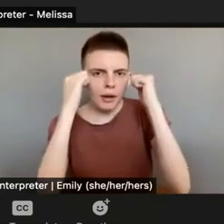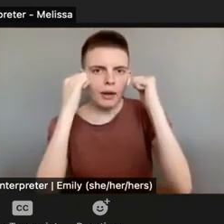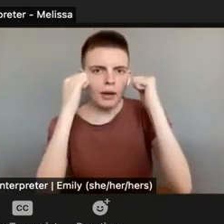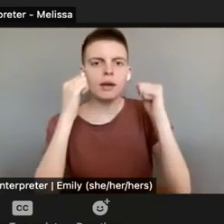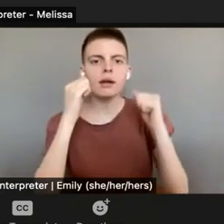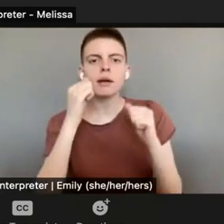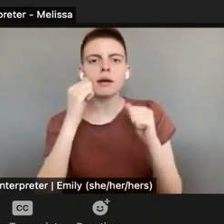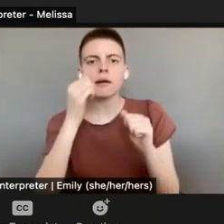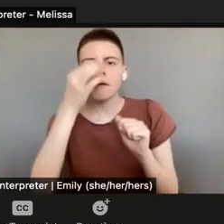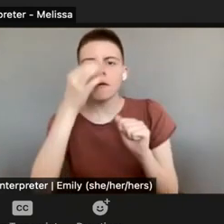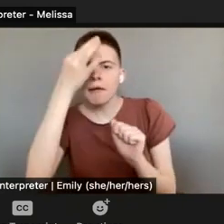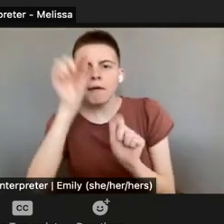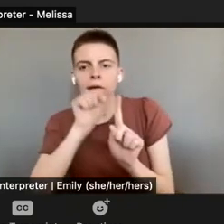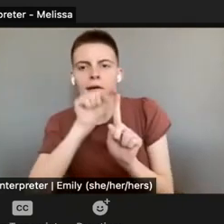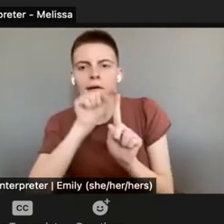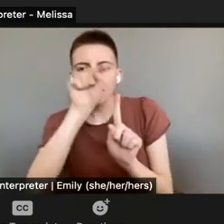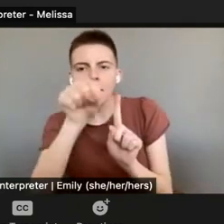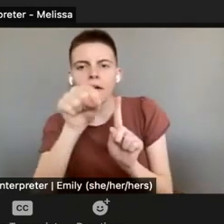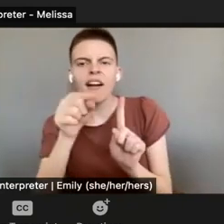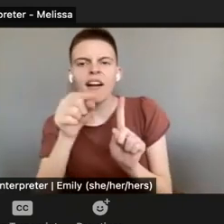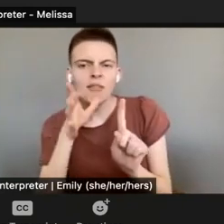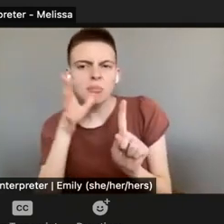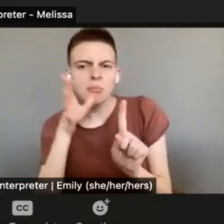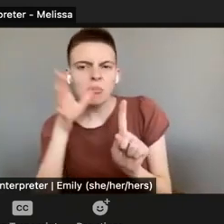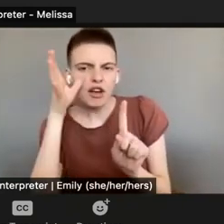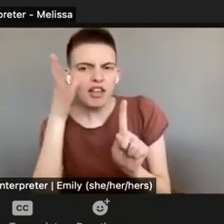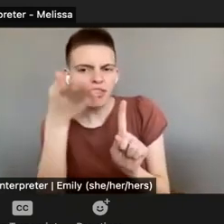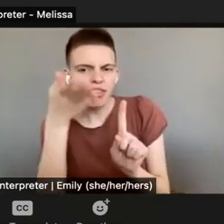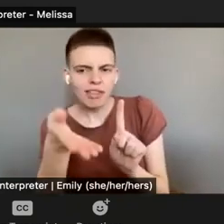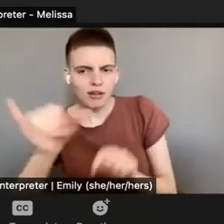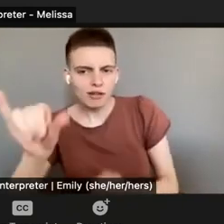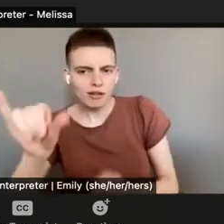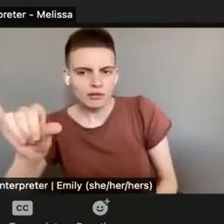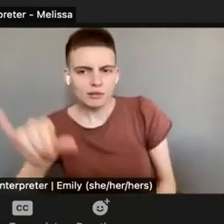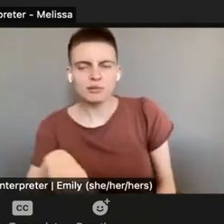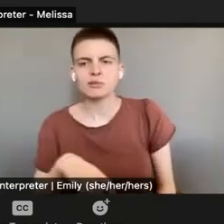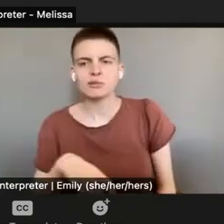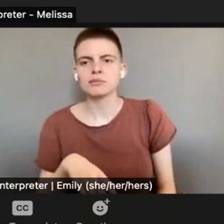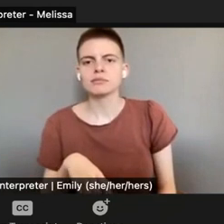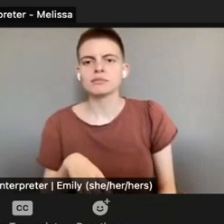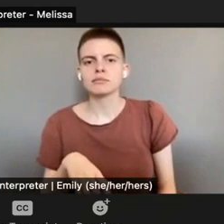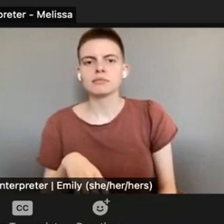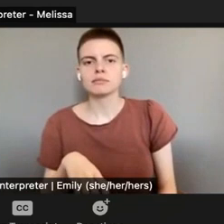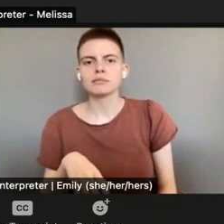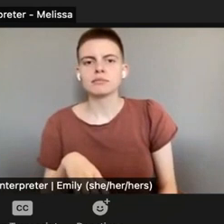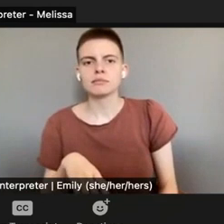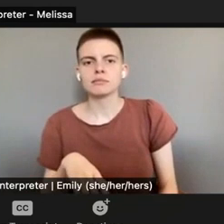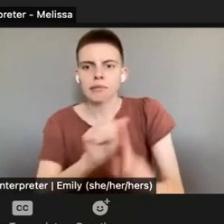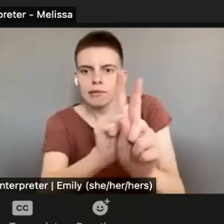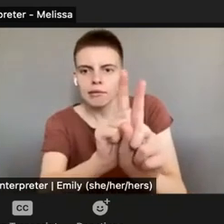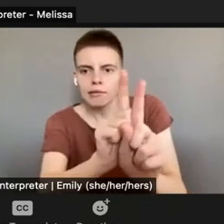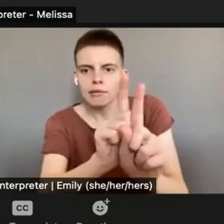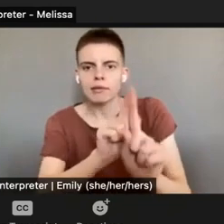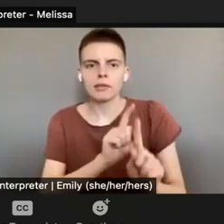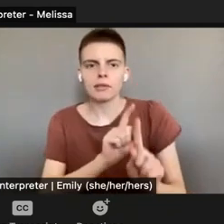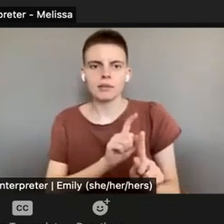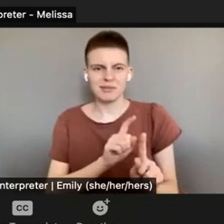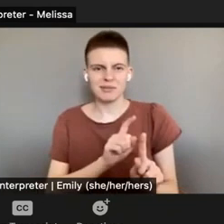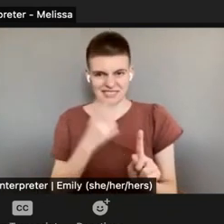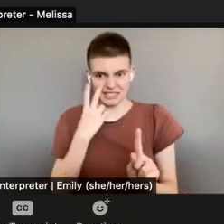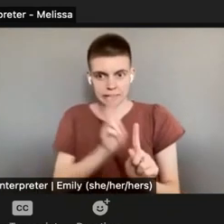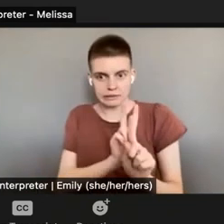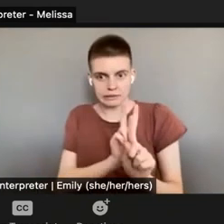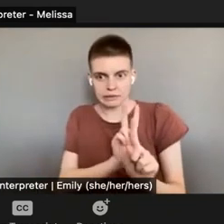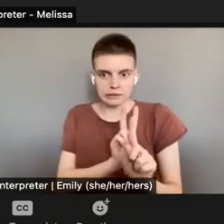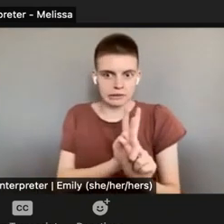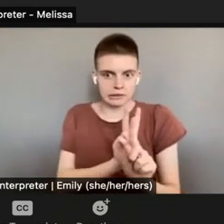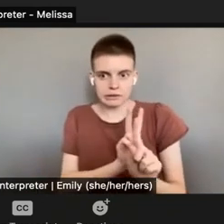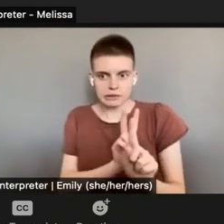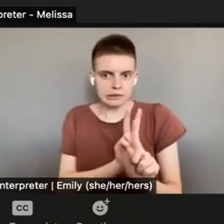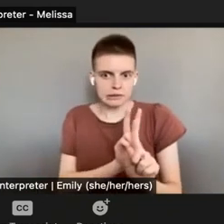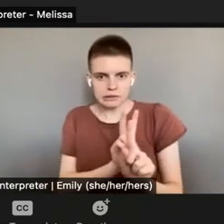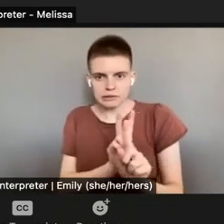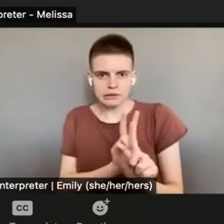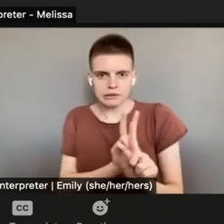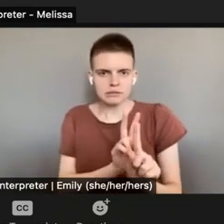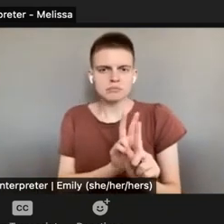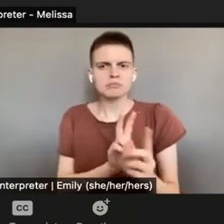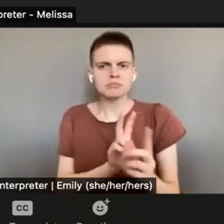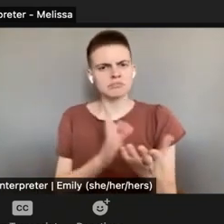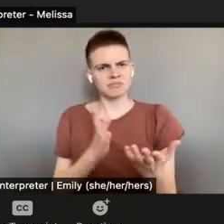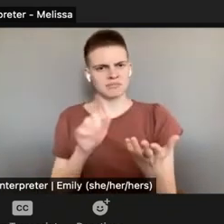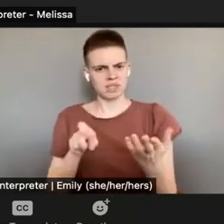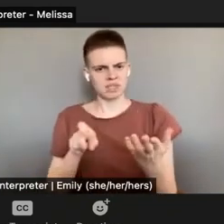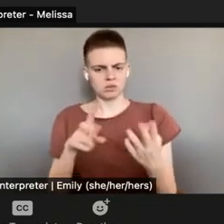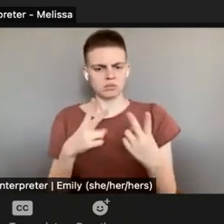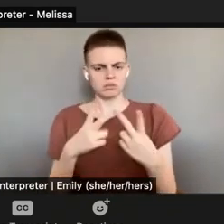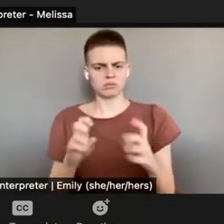far away from him either. But honestly, sometimes we should check ourselves to see what the physical